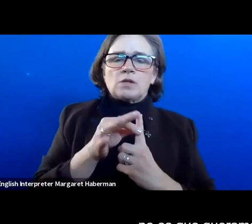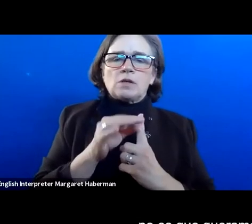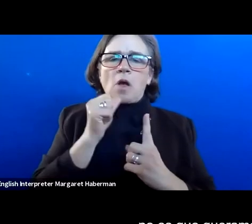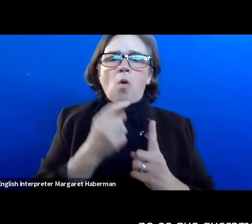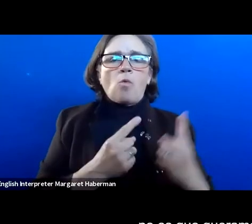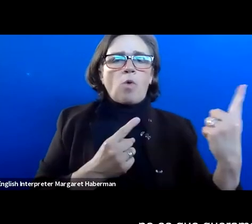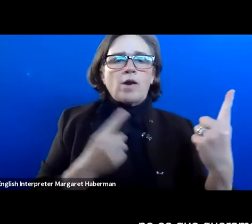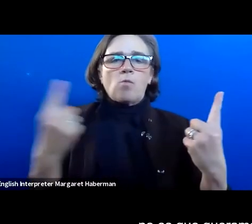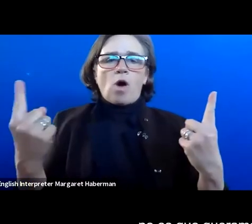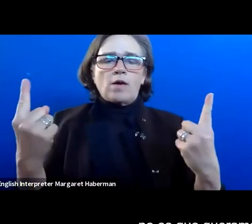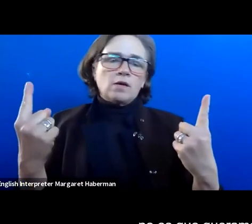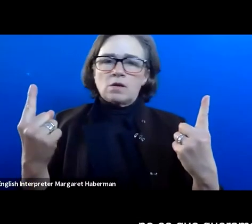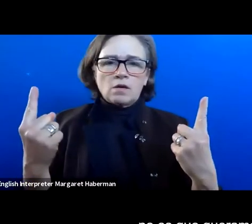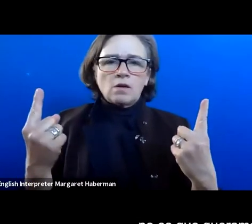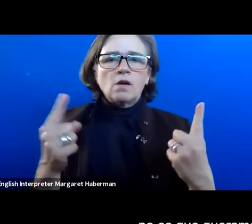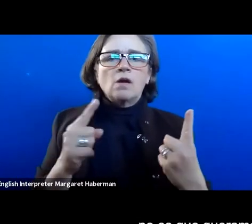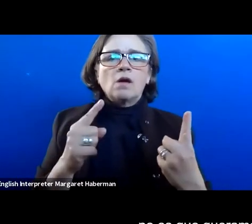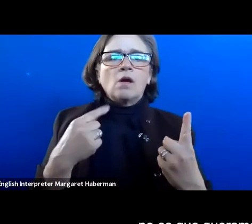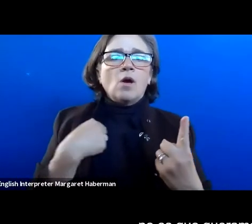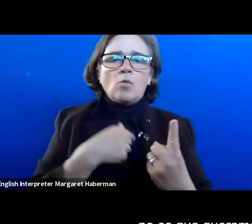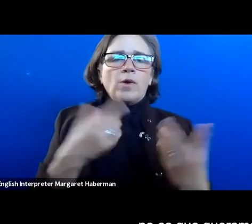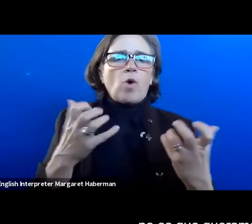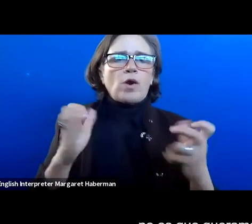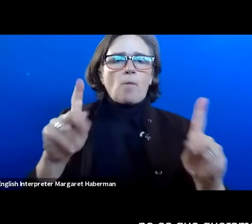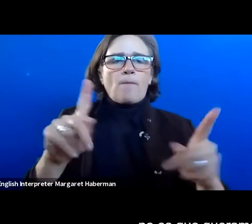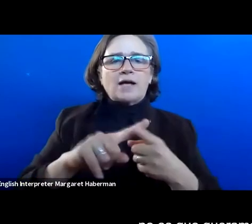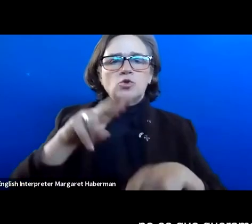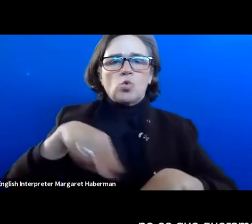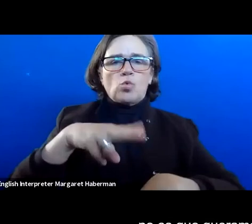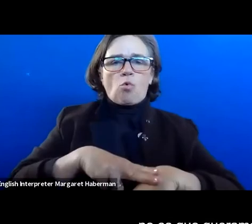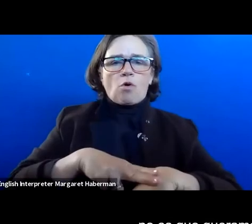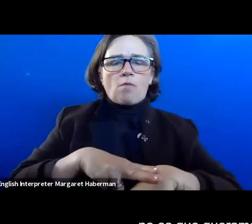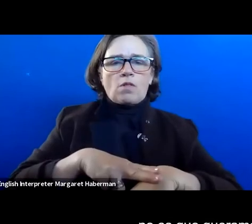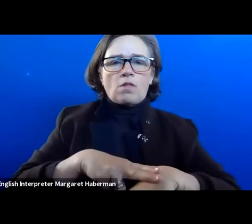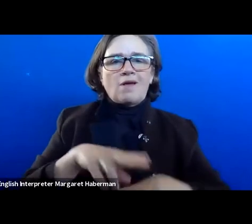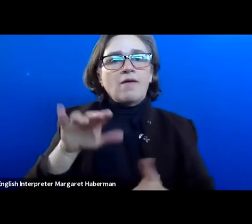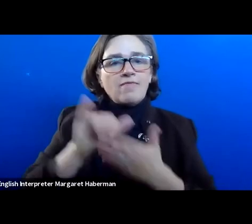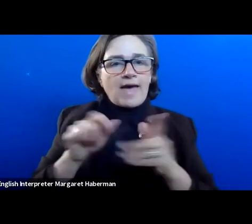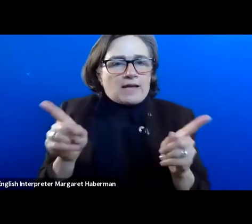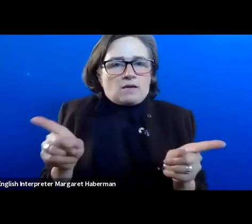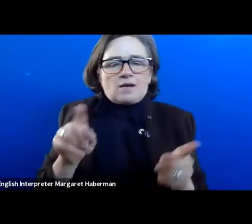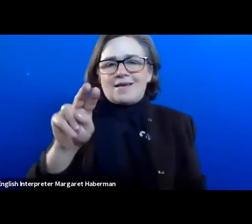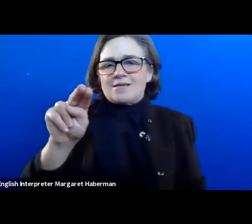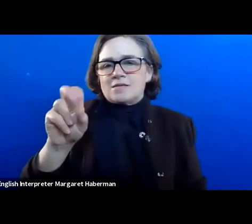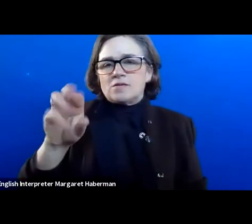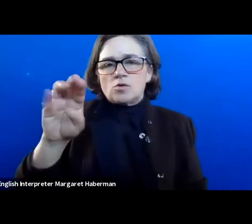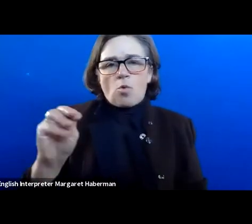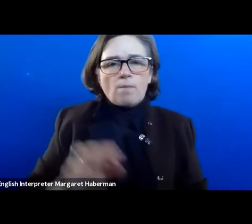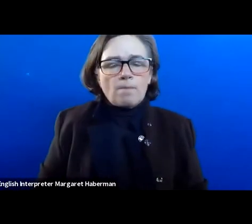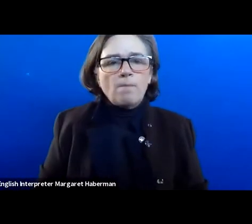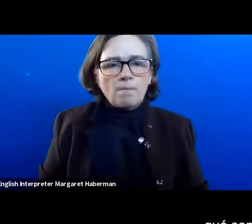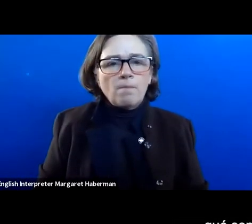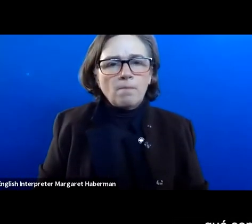like we're looking to go back to normal, like sometimes people say. It is the norm. Settler states